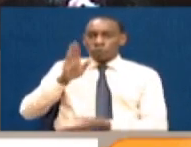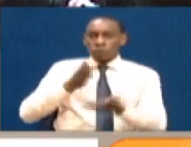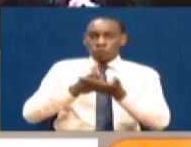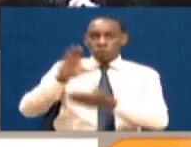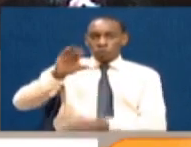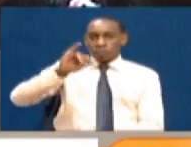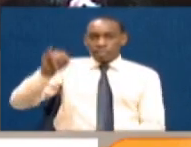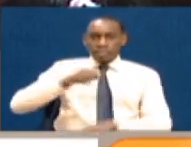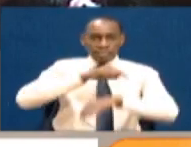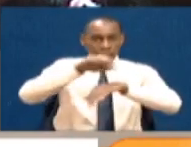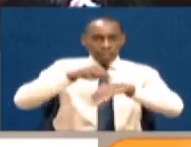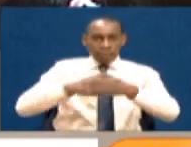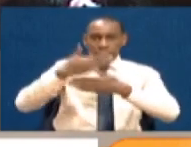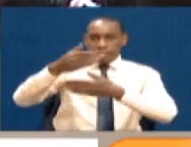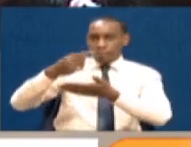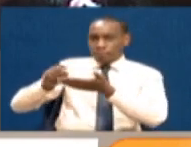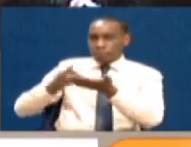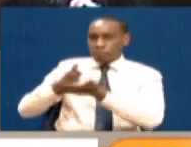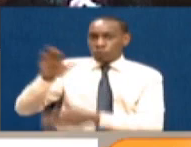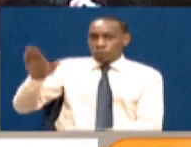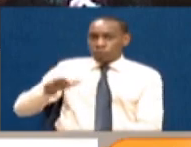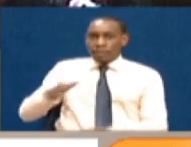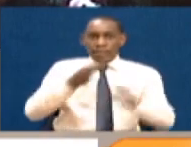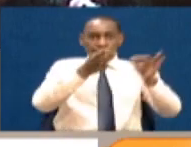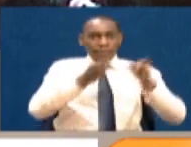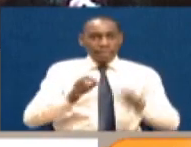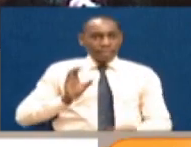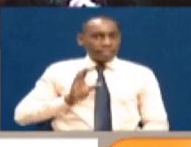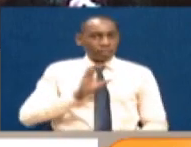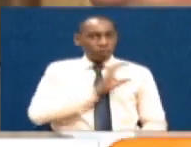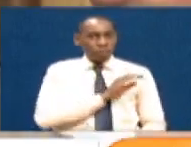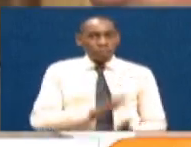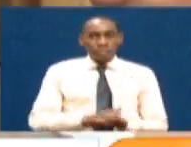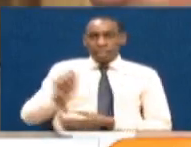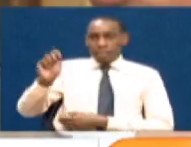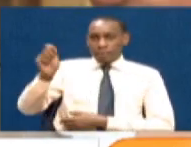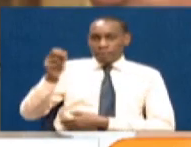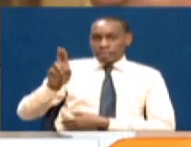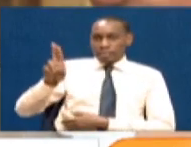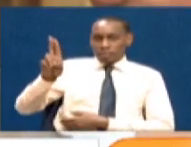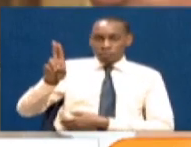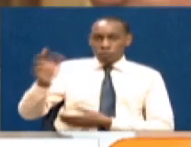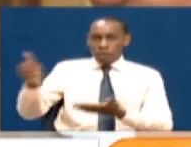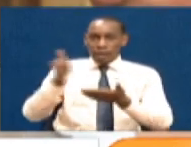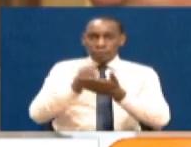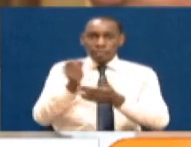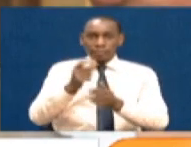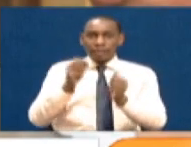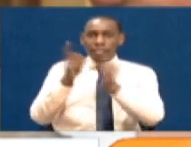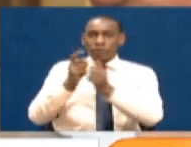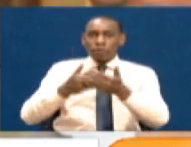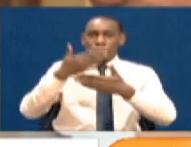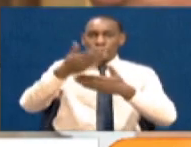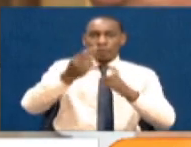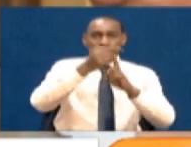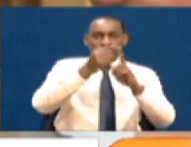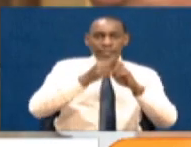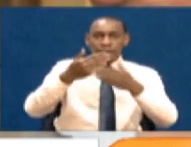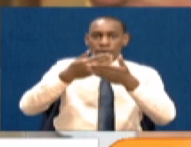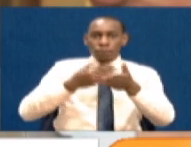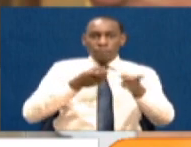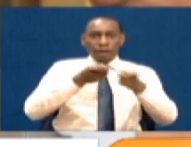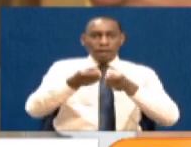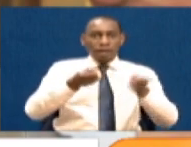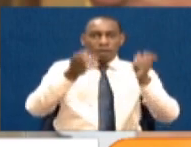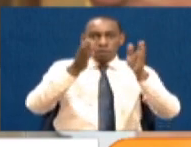Maraga hours after being approved by the Parliamentary Finance Committee. President Uhuru Kenyatta appointed her in November after the term of the former